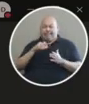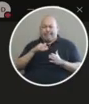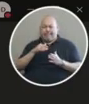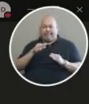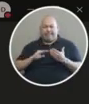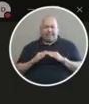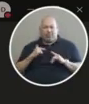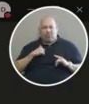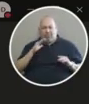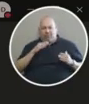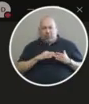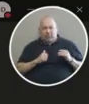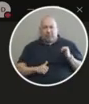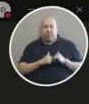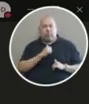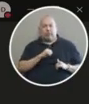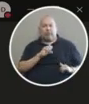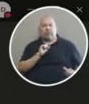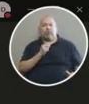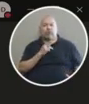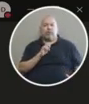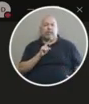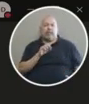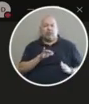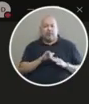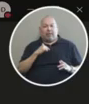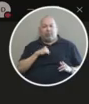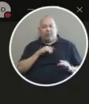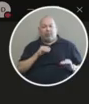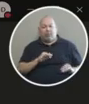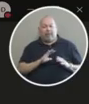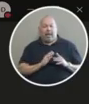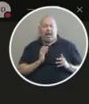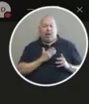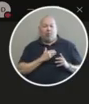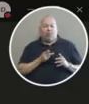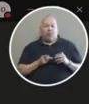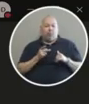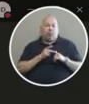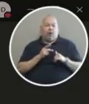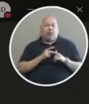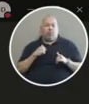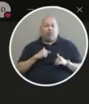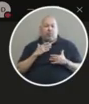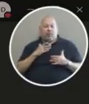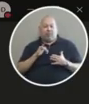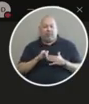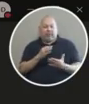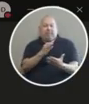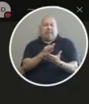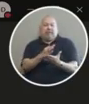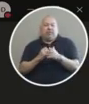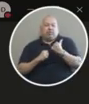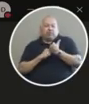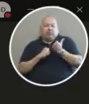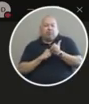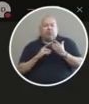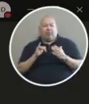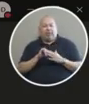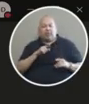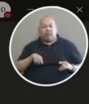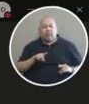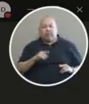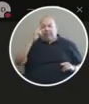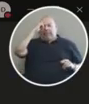and we're focused heavily on the shelters. This is where we're putting our priorities, and we're grateful for the financial support that you